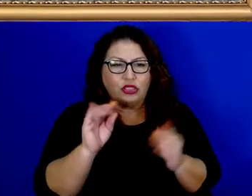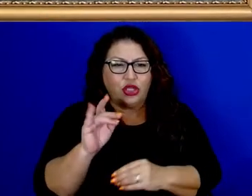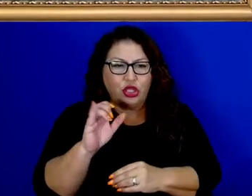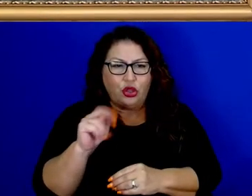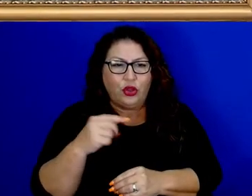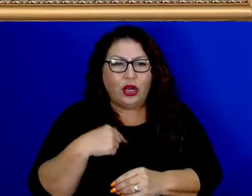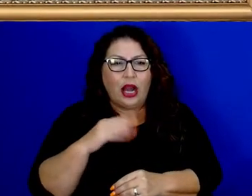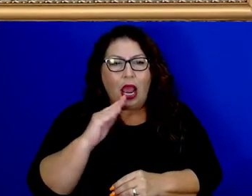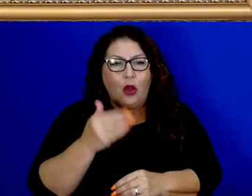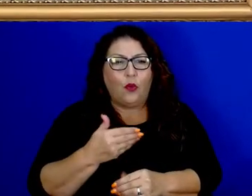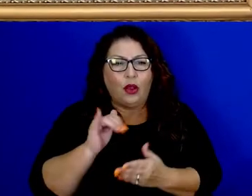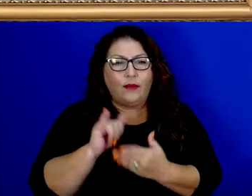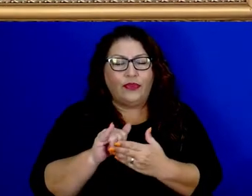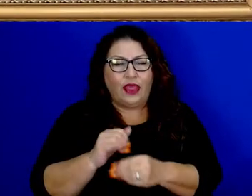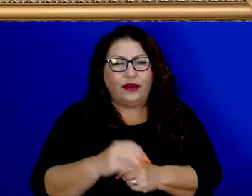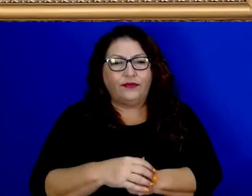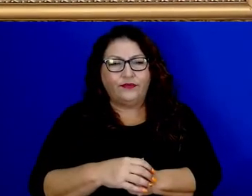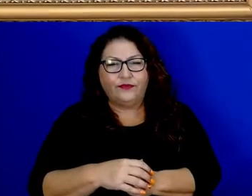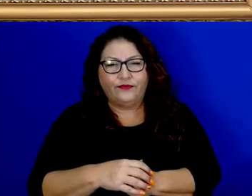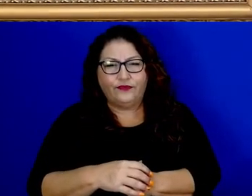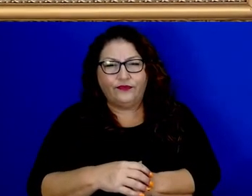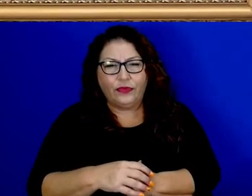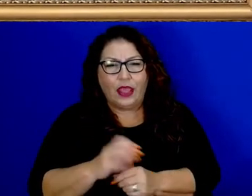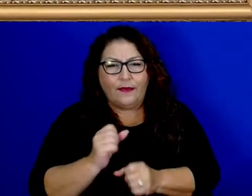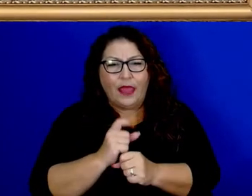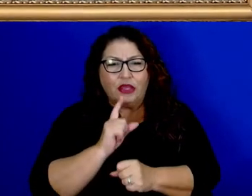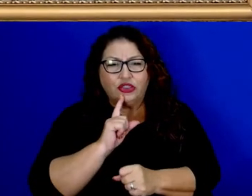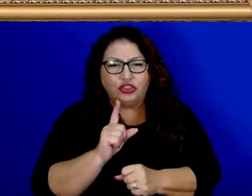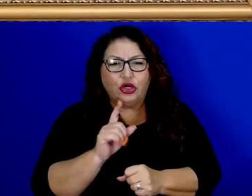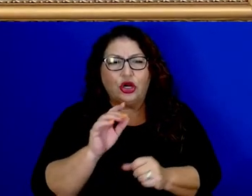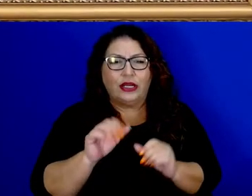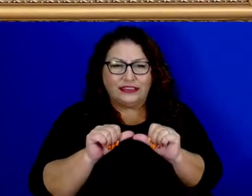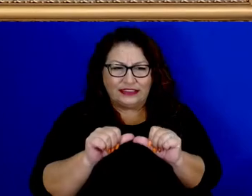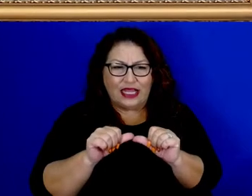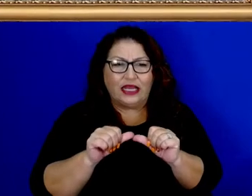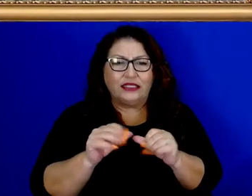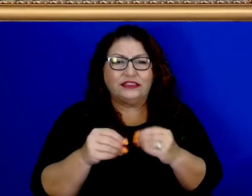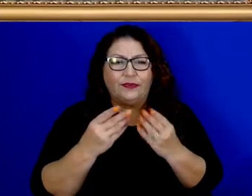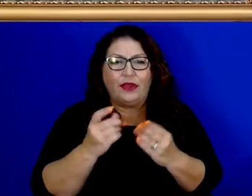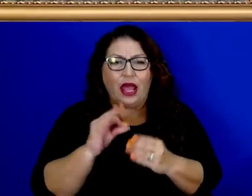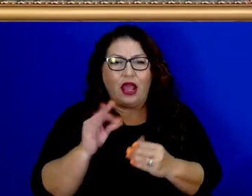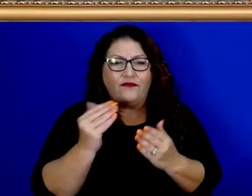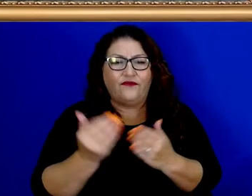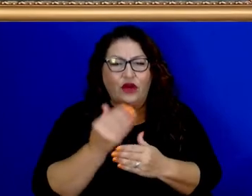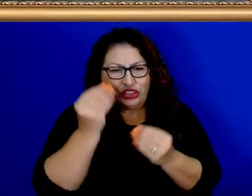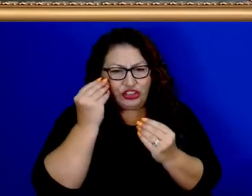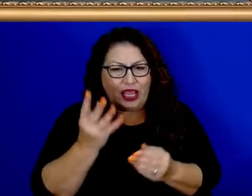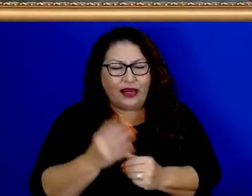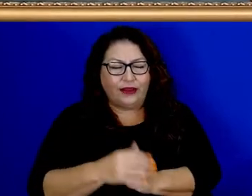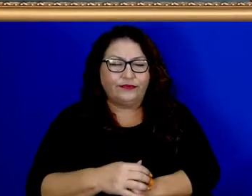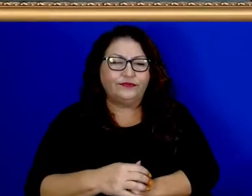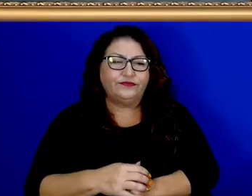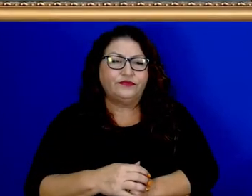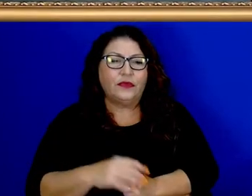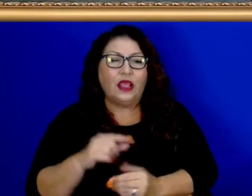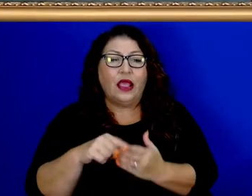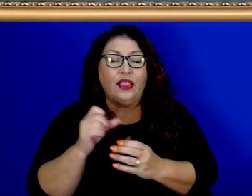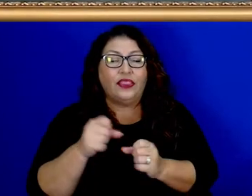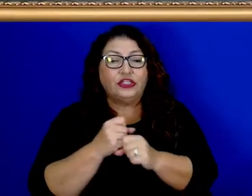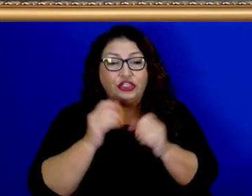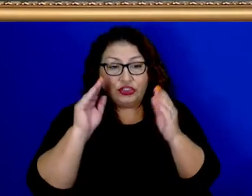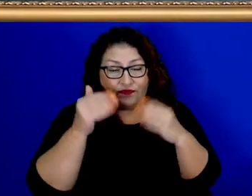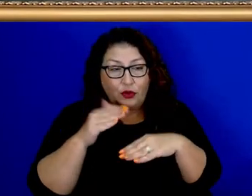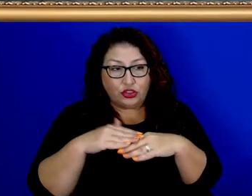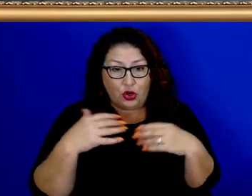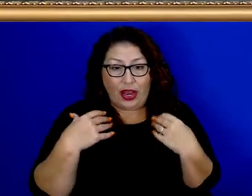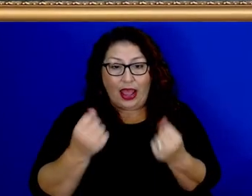puts in ensuring a steady supply of fresh data. This year's focus on health is by all